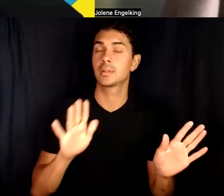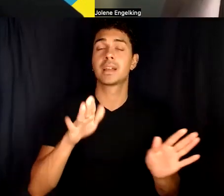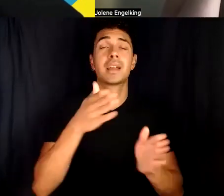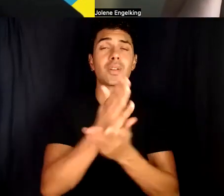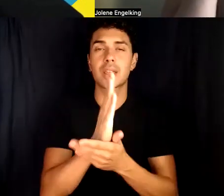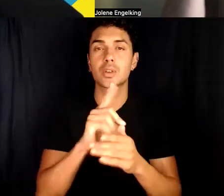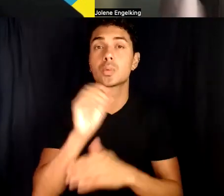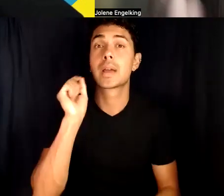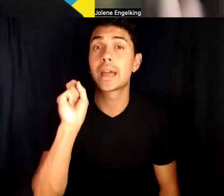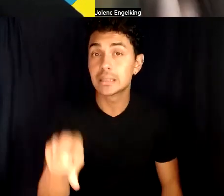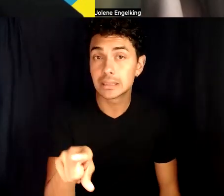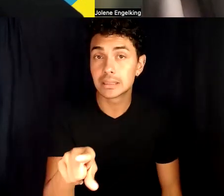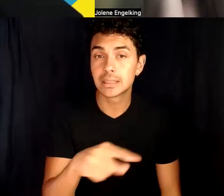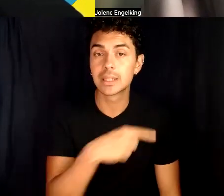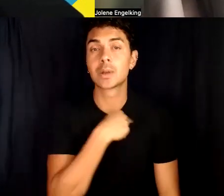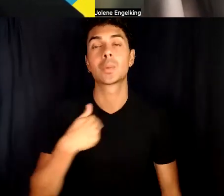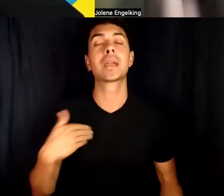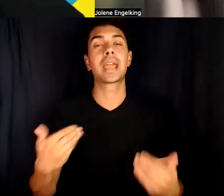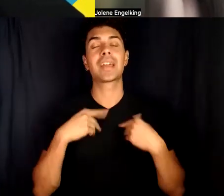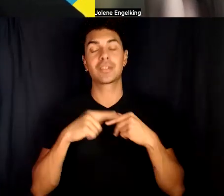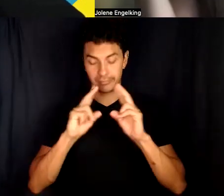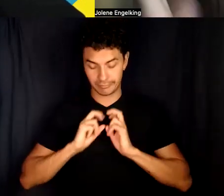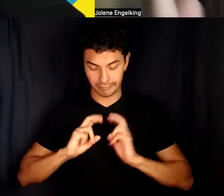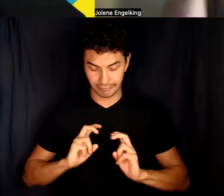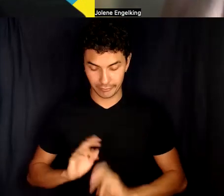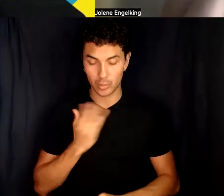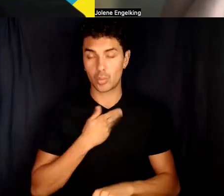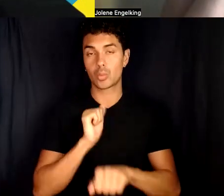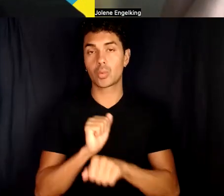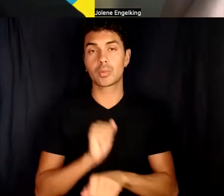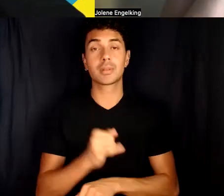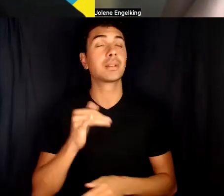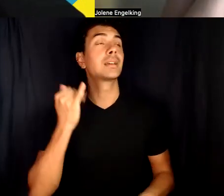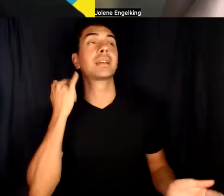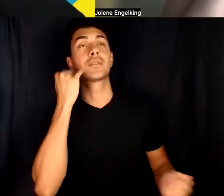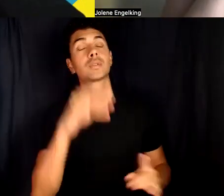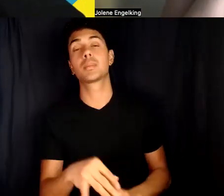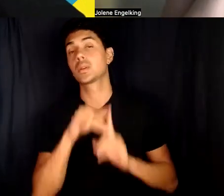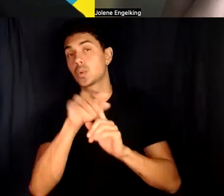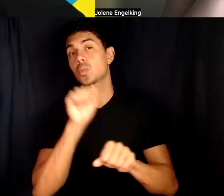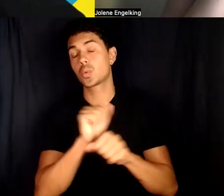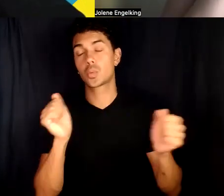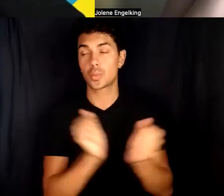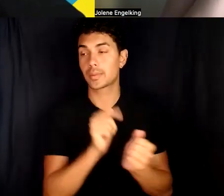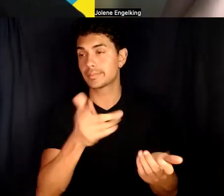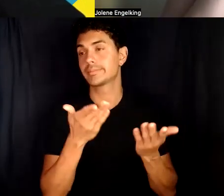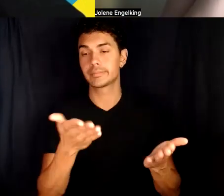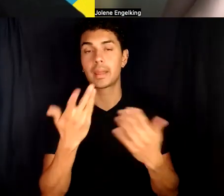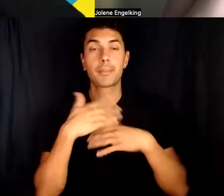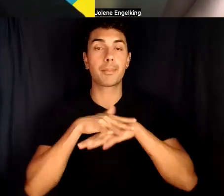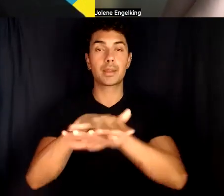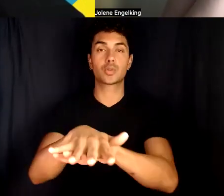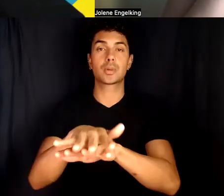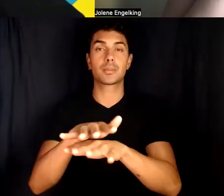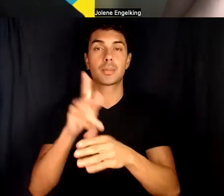while we all have to be doing our own work on things, particularly, hey, if you're working with, you're working at a mainstream program who